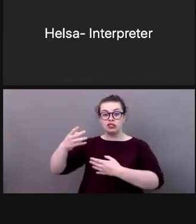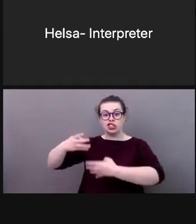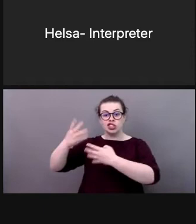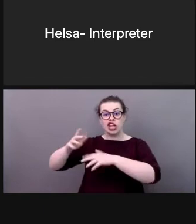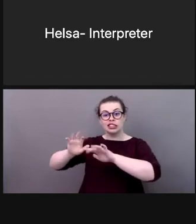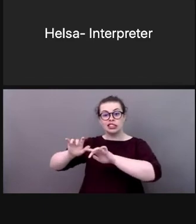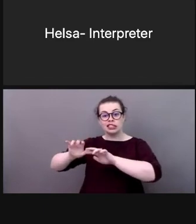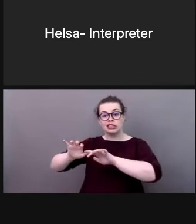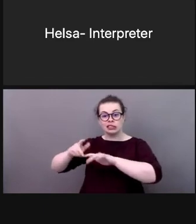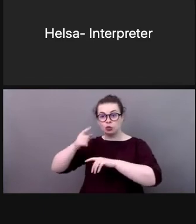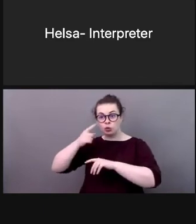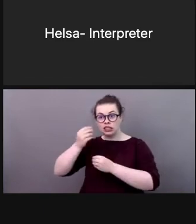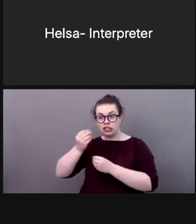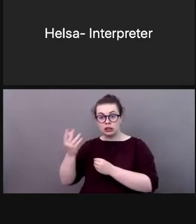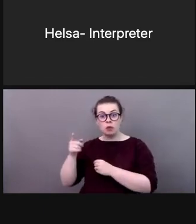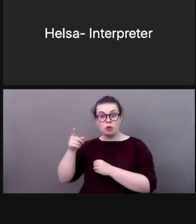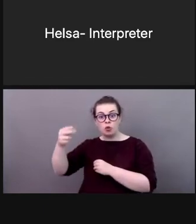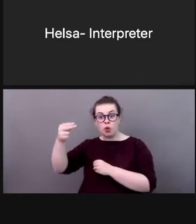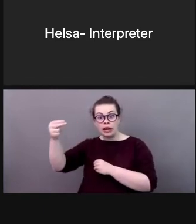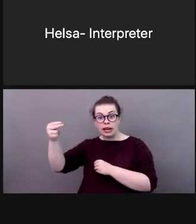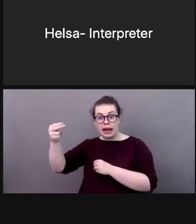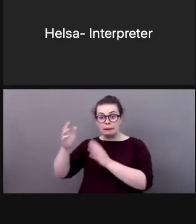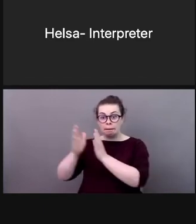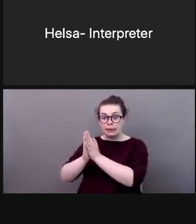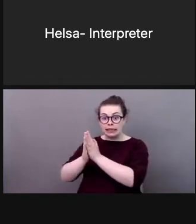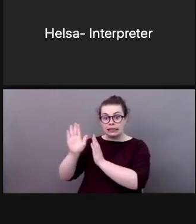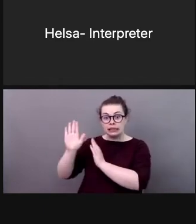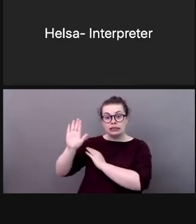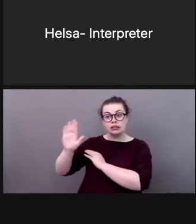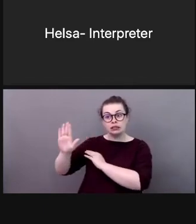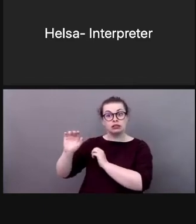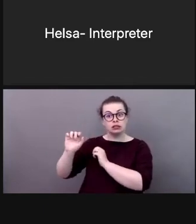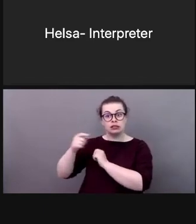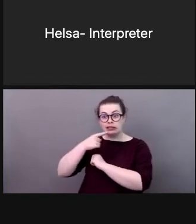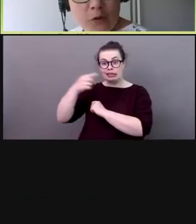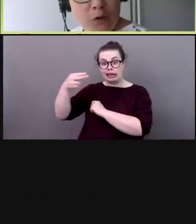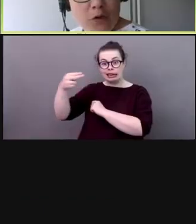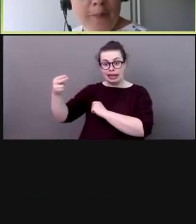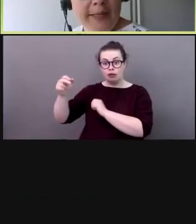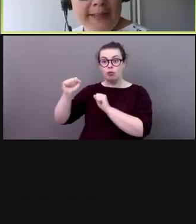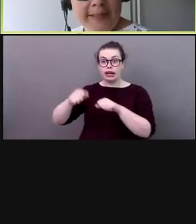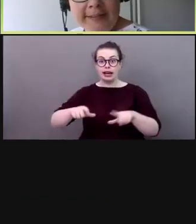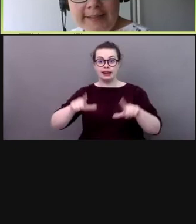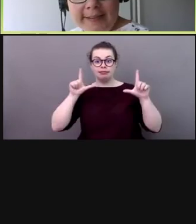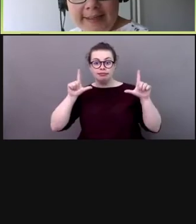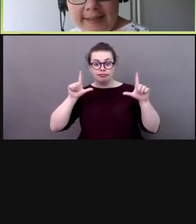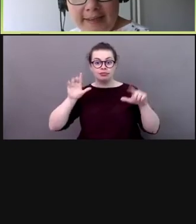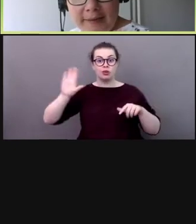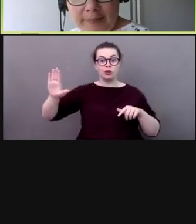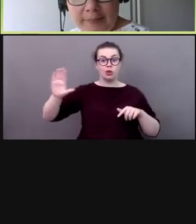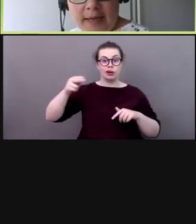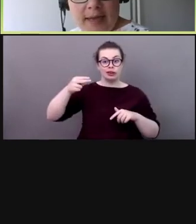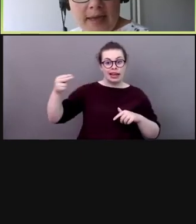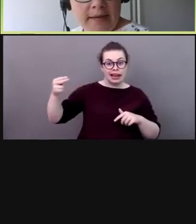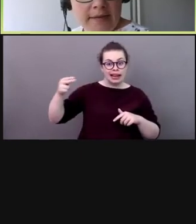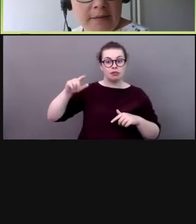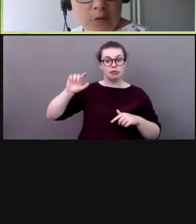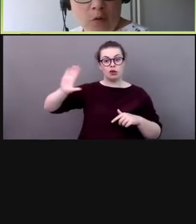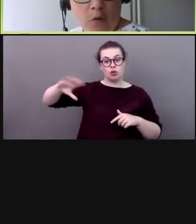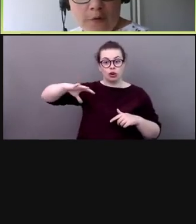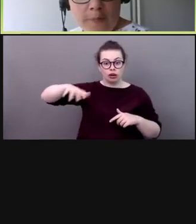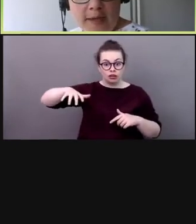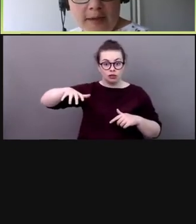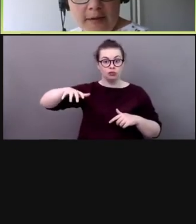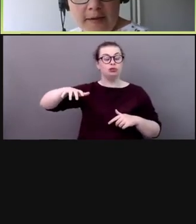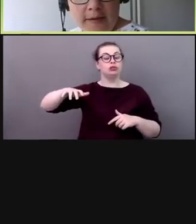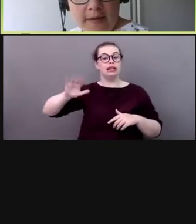chat and we'll give you the floor. Just say where you're coming from and what your question is or your comment, and we'll